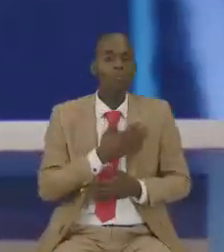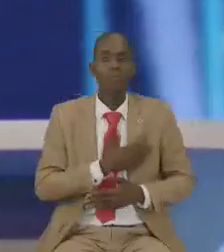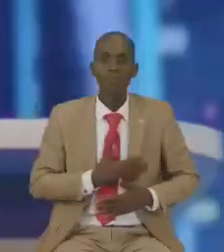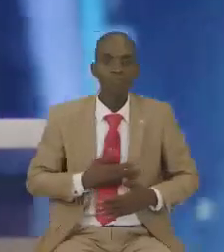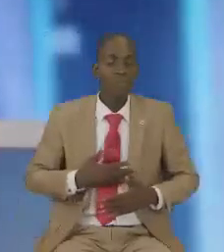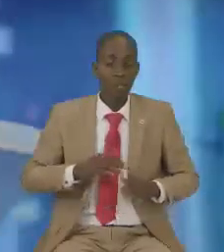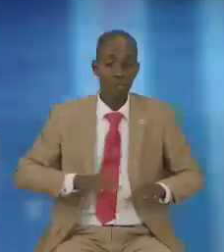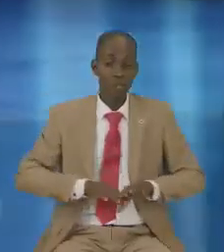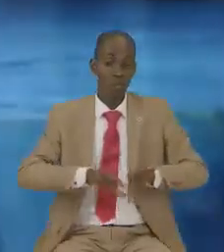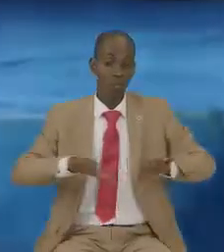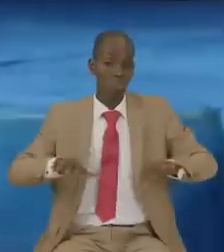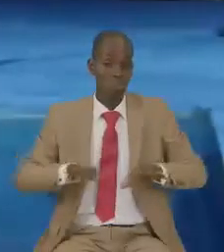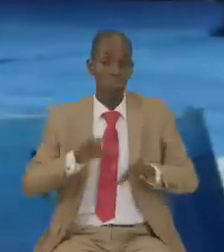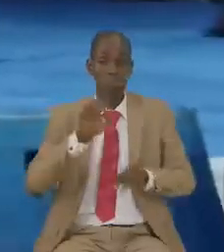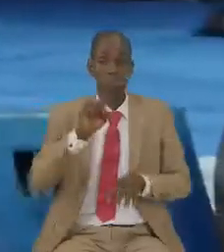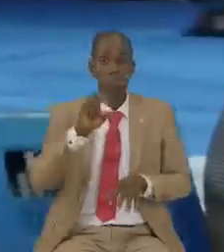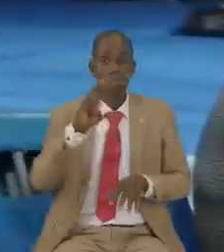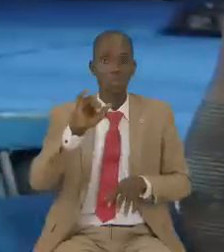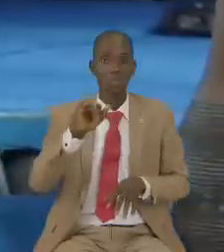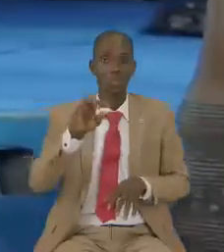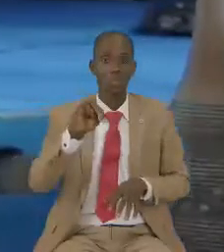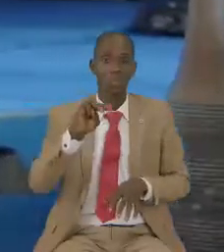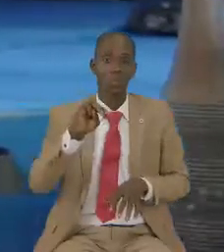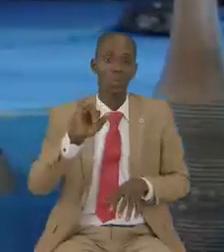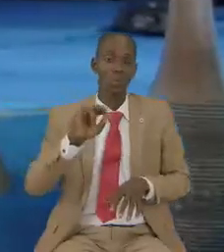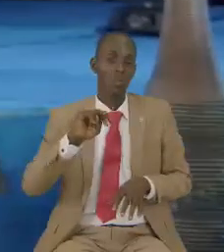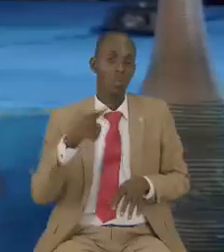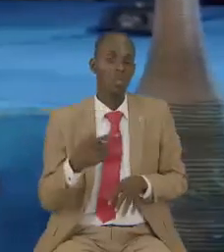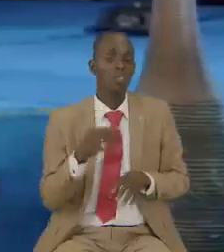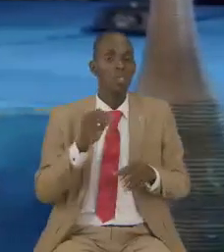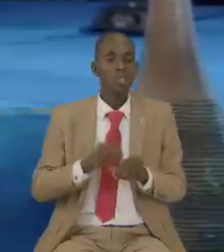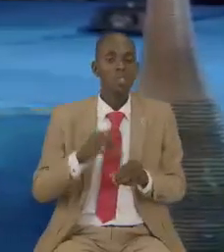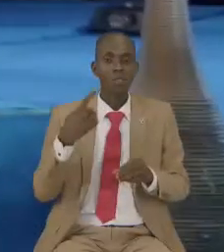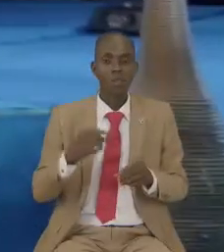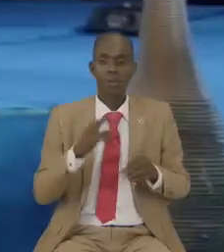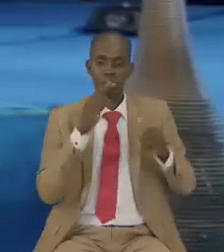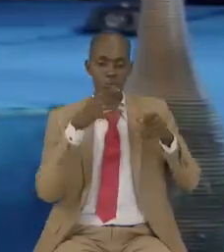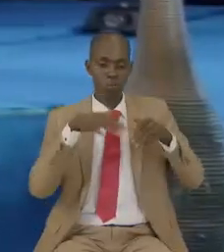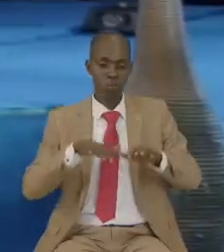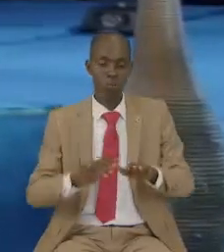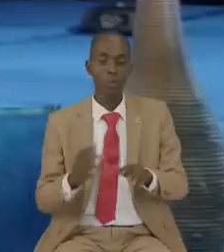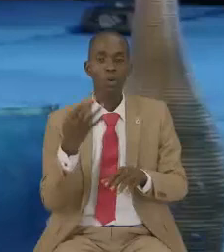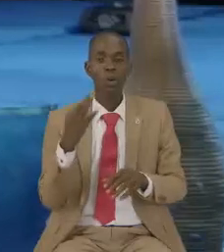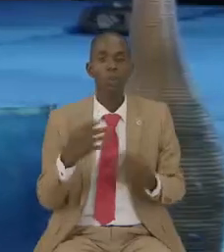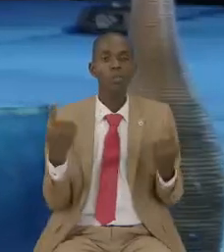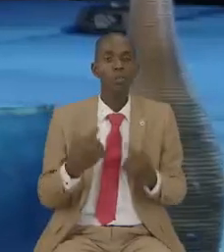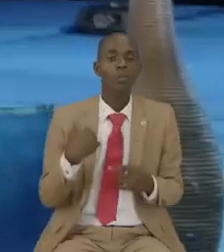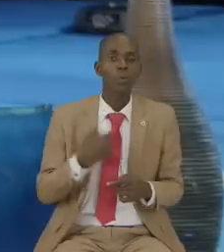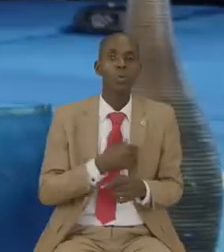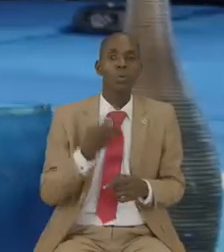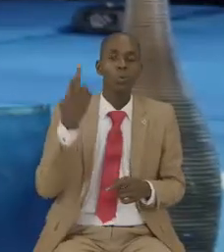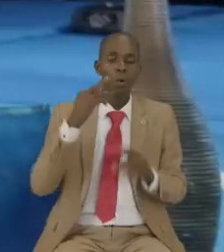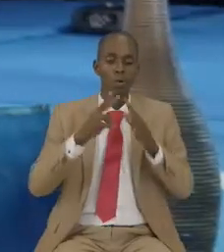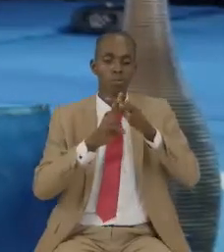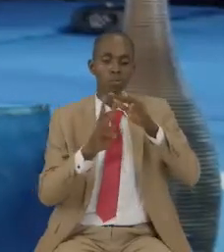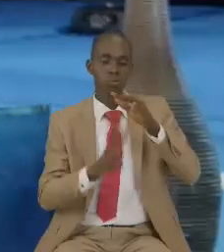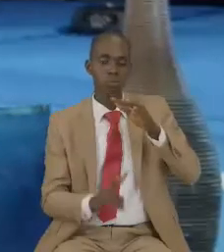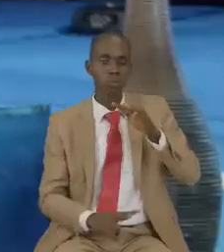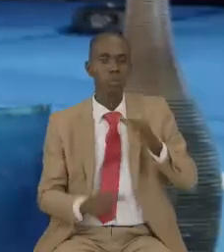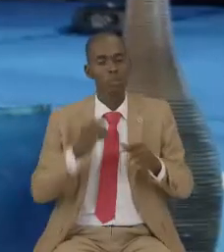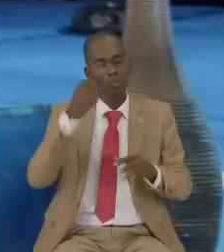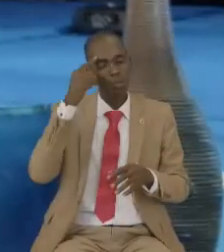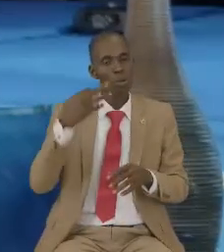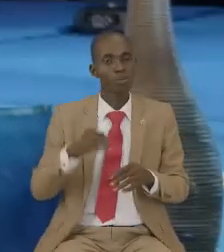ocean of sin, were drowning because of the sinful practices of our lives. If